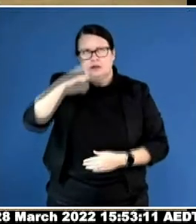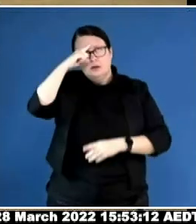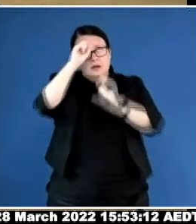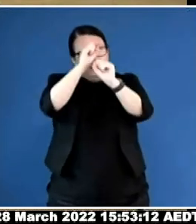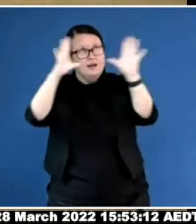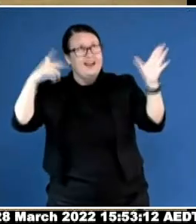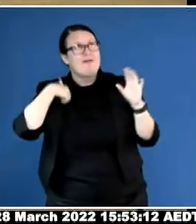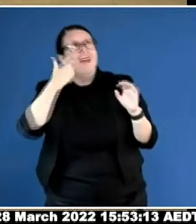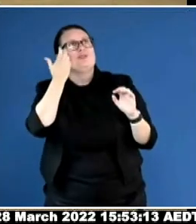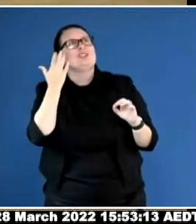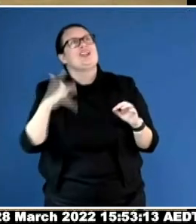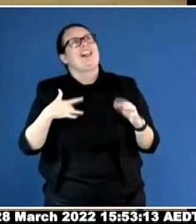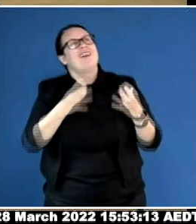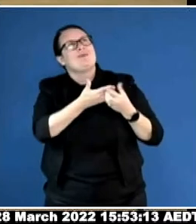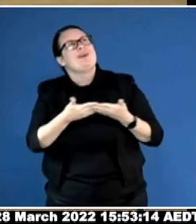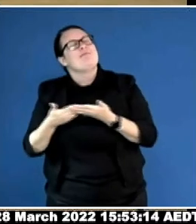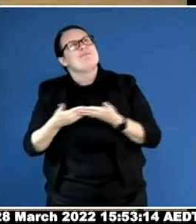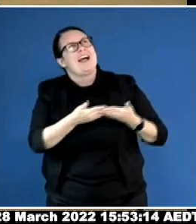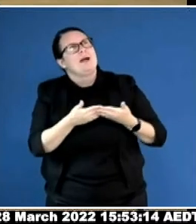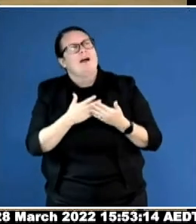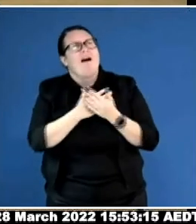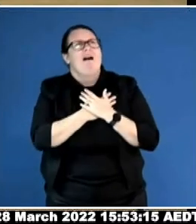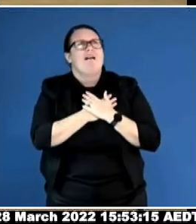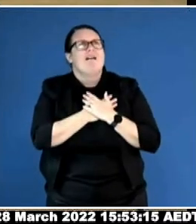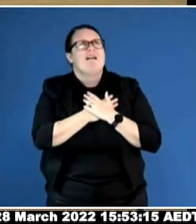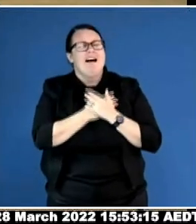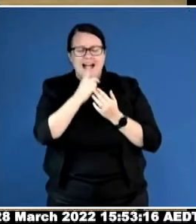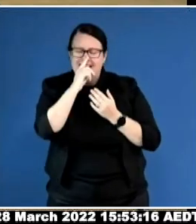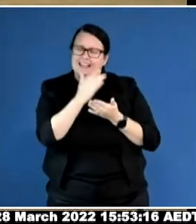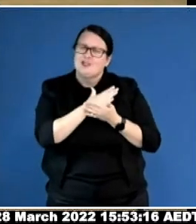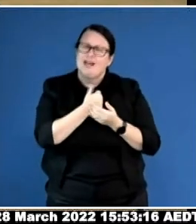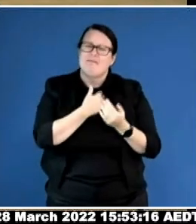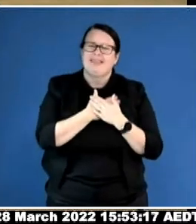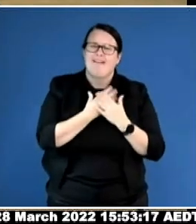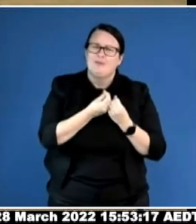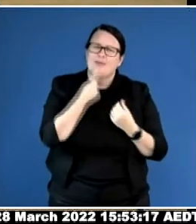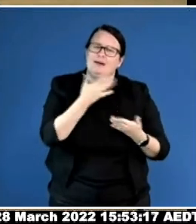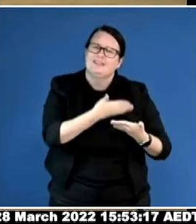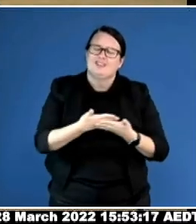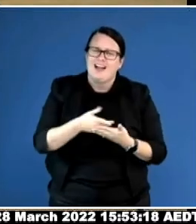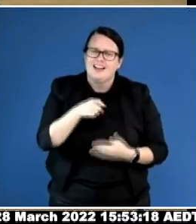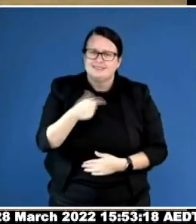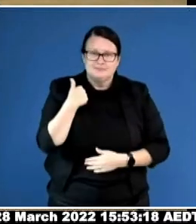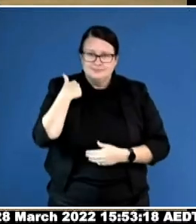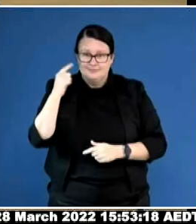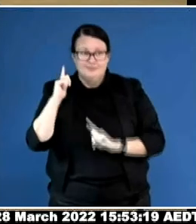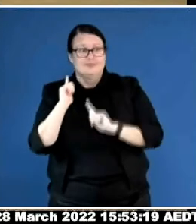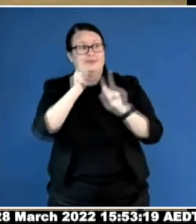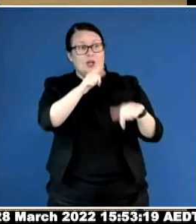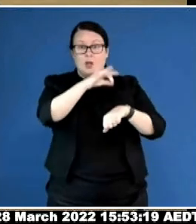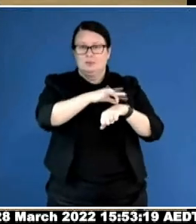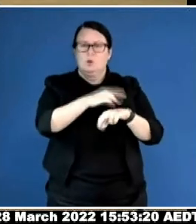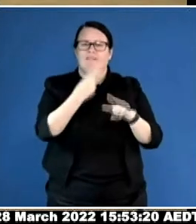the possibilities that my future could hold and how much love I could share with my child. I travelled to the hospital for the